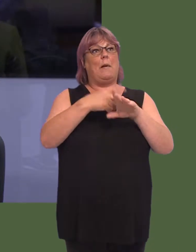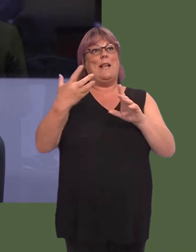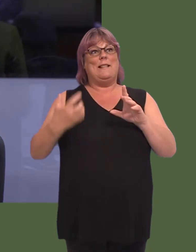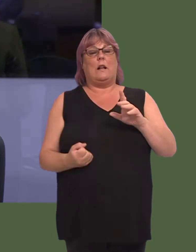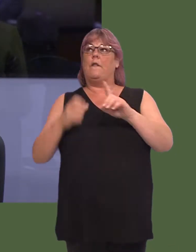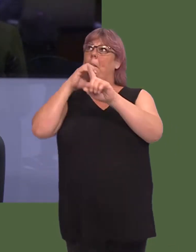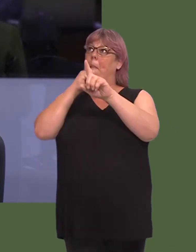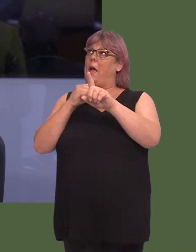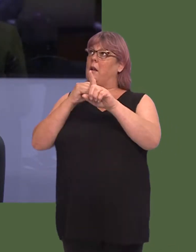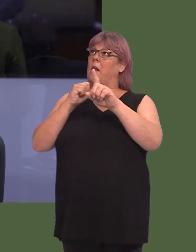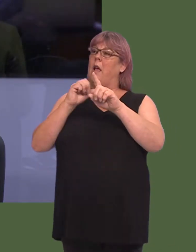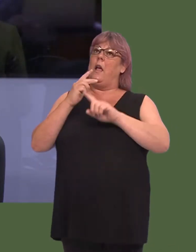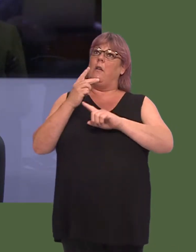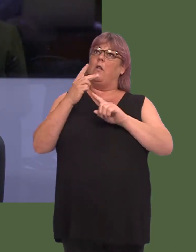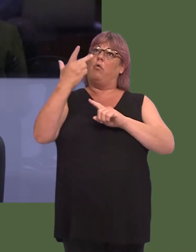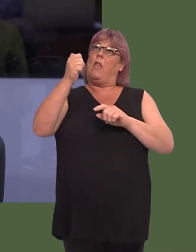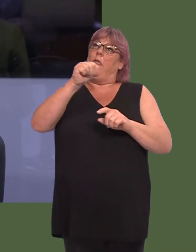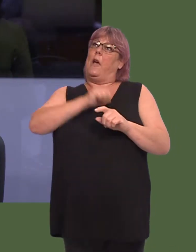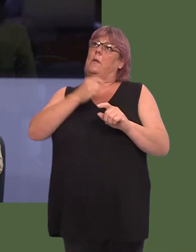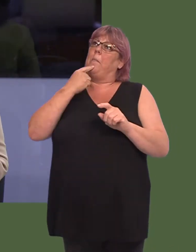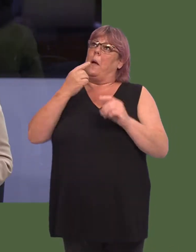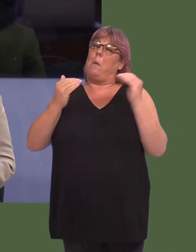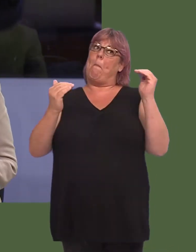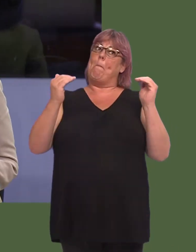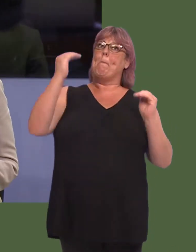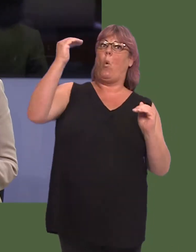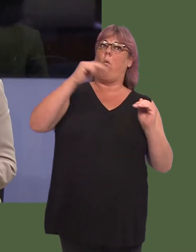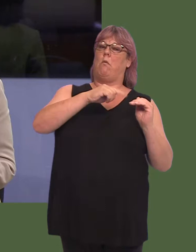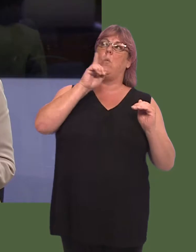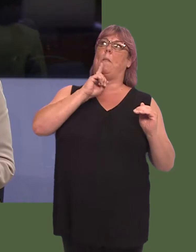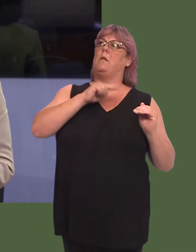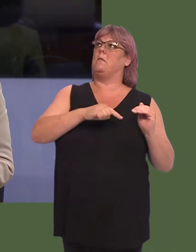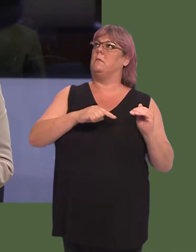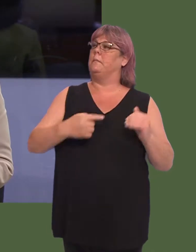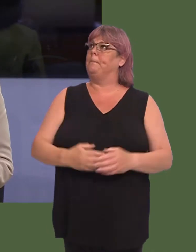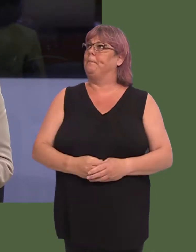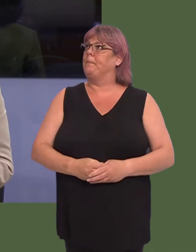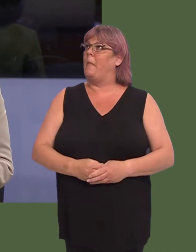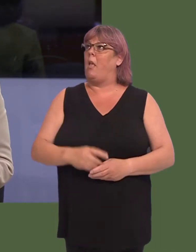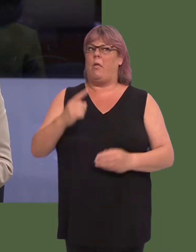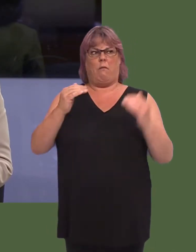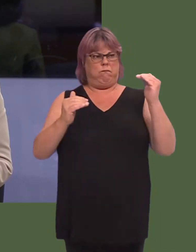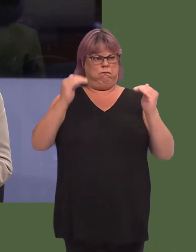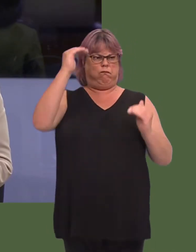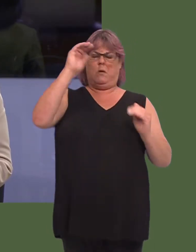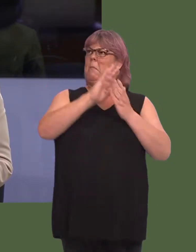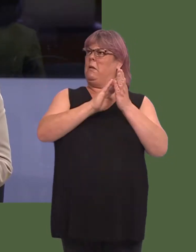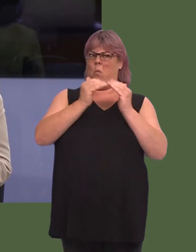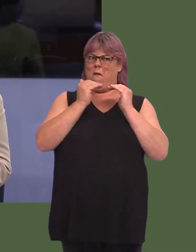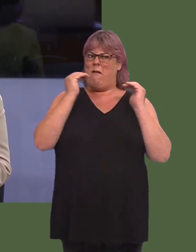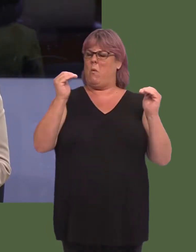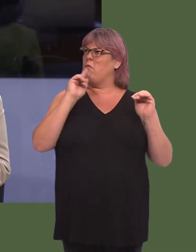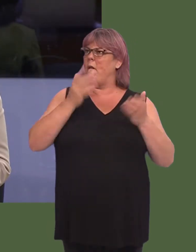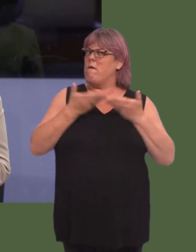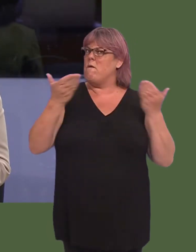full-time equivalent salary for men was more than £3,000 higher than for women. Given such a